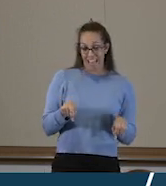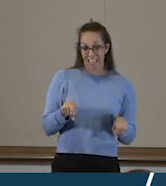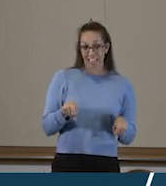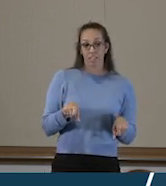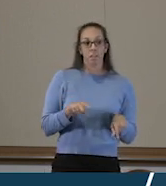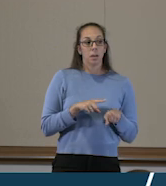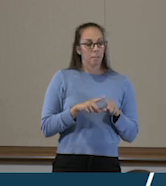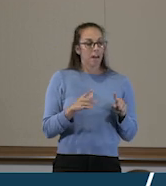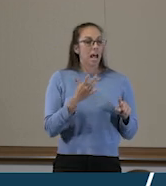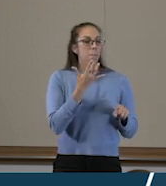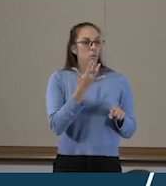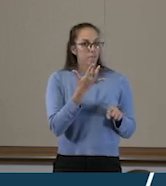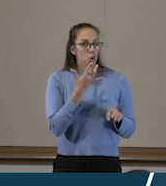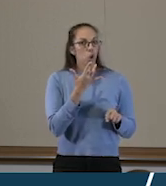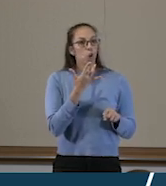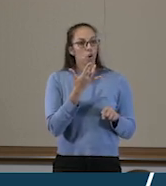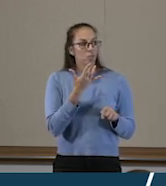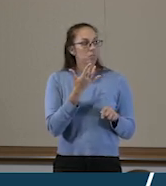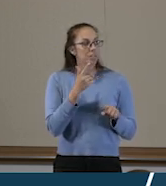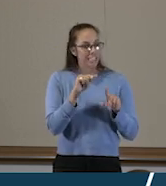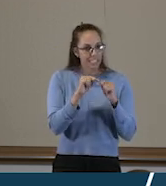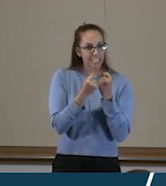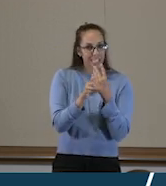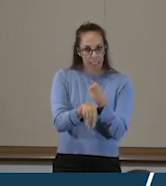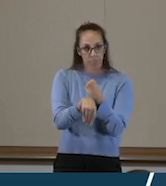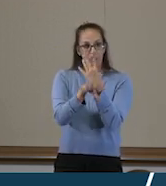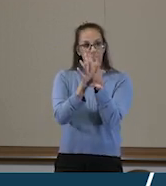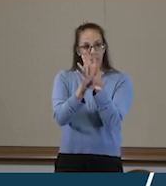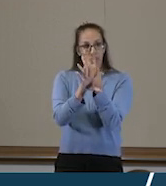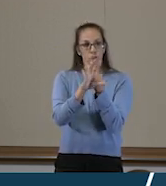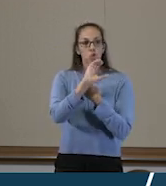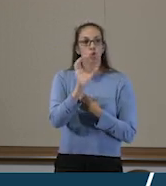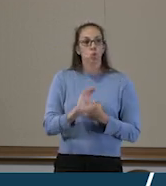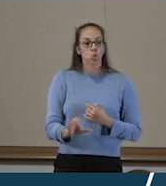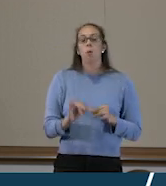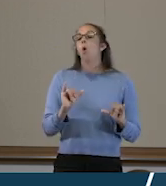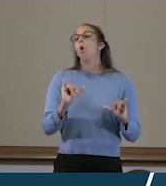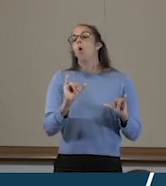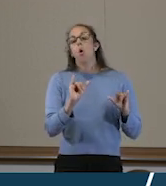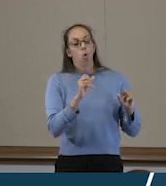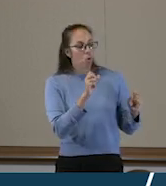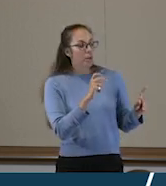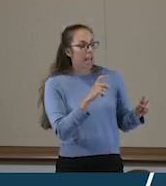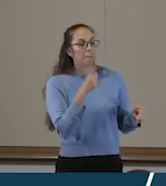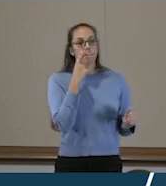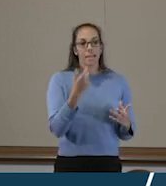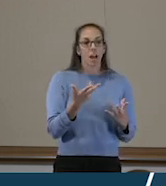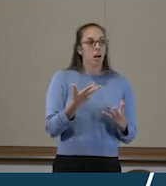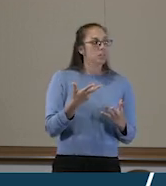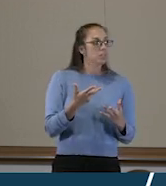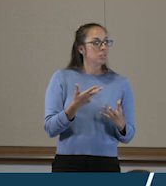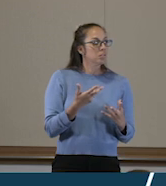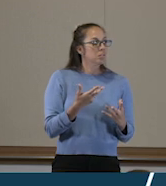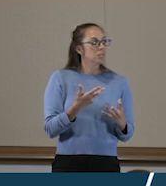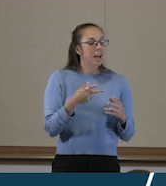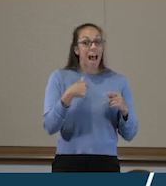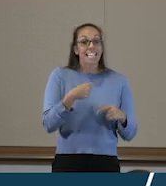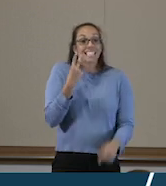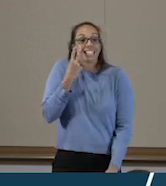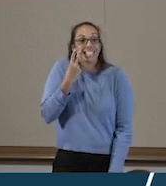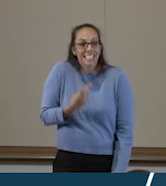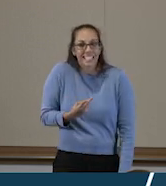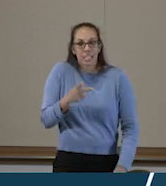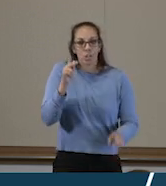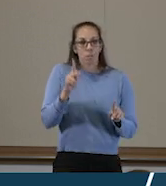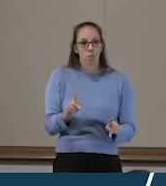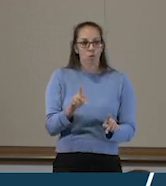to do it via, Teams or Zoom, just because the individual I can see the